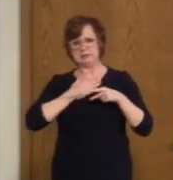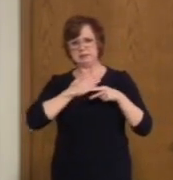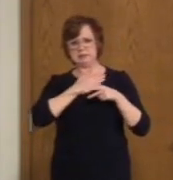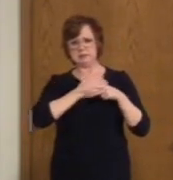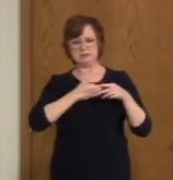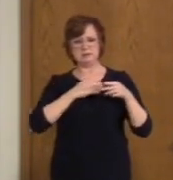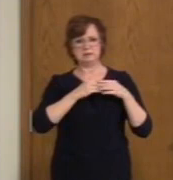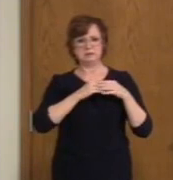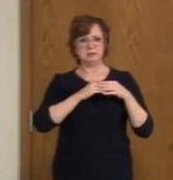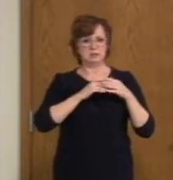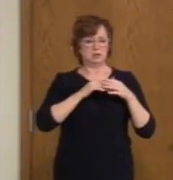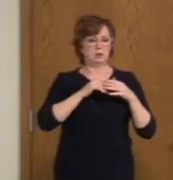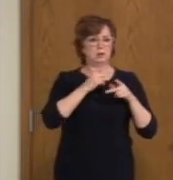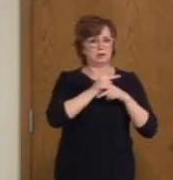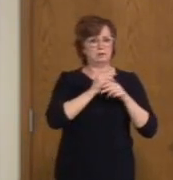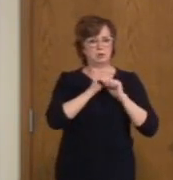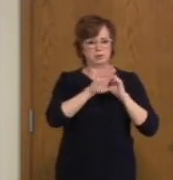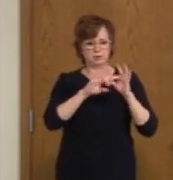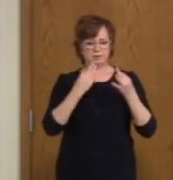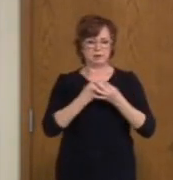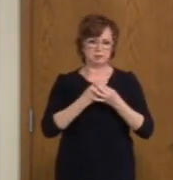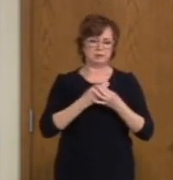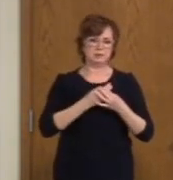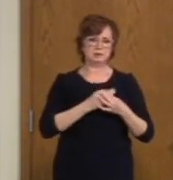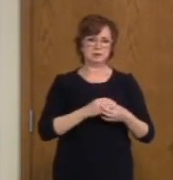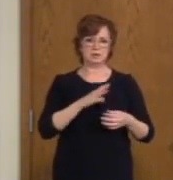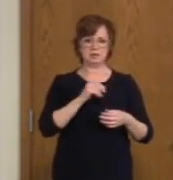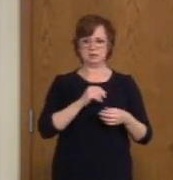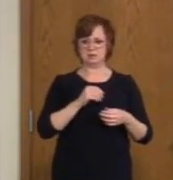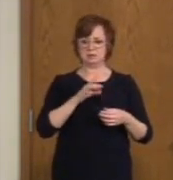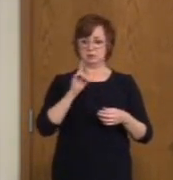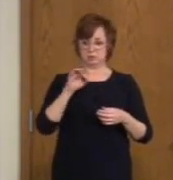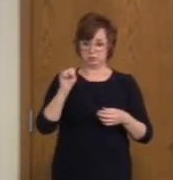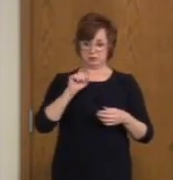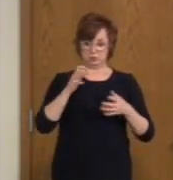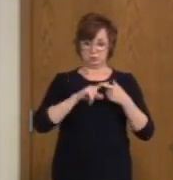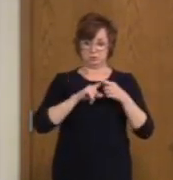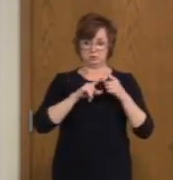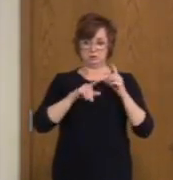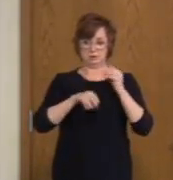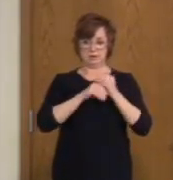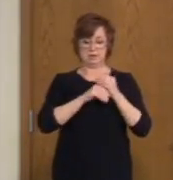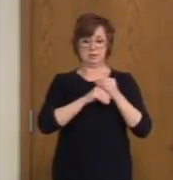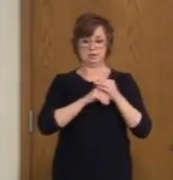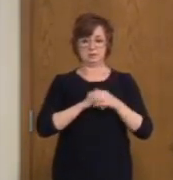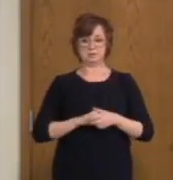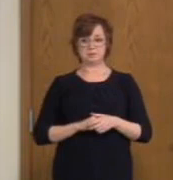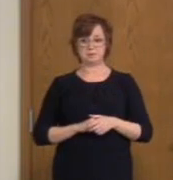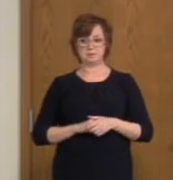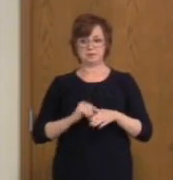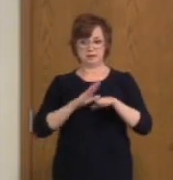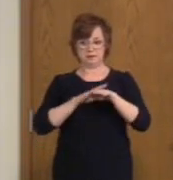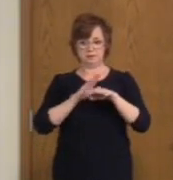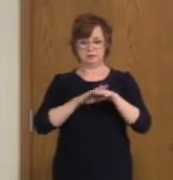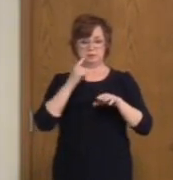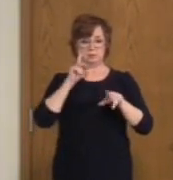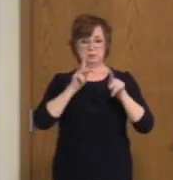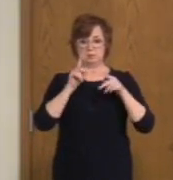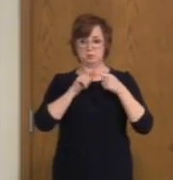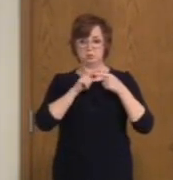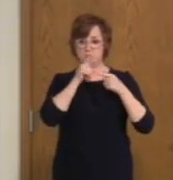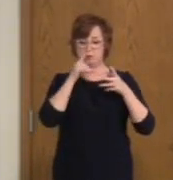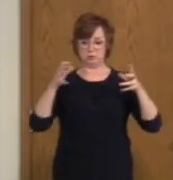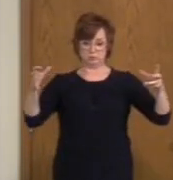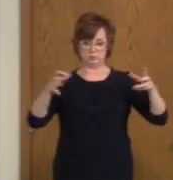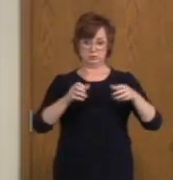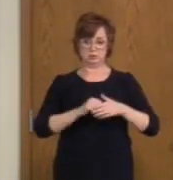the holiday season. Dr. Shahab, do you have some specific advice with respect to if people are choosing to gather in multiple households,